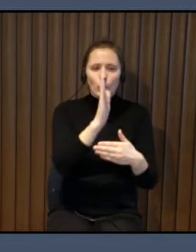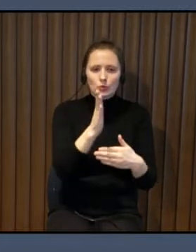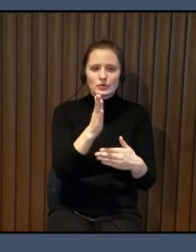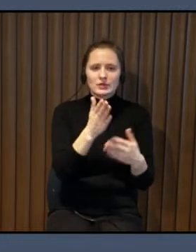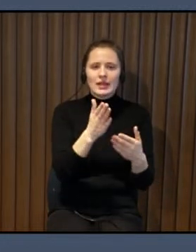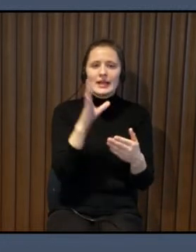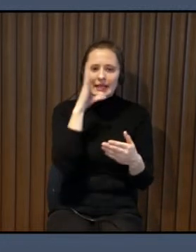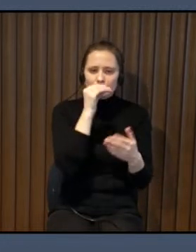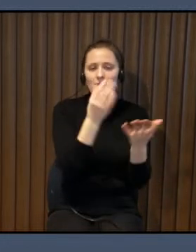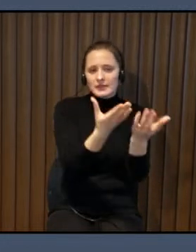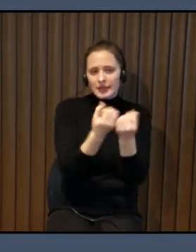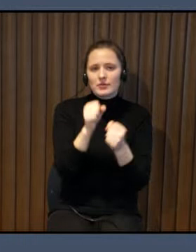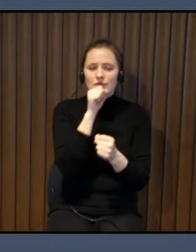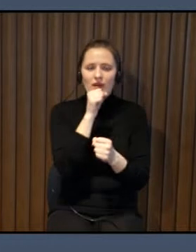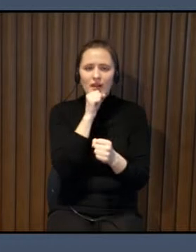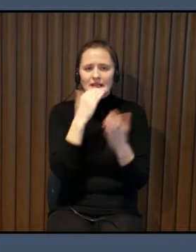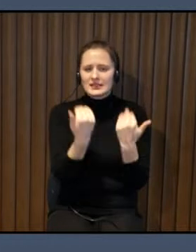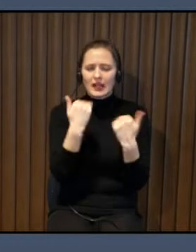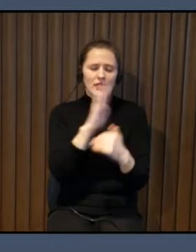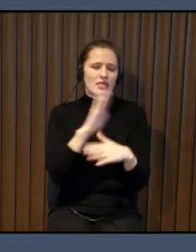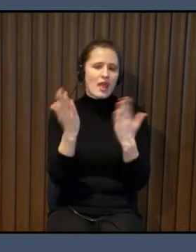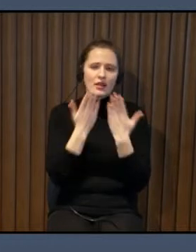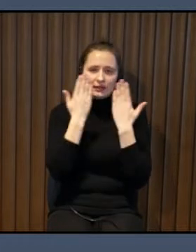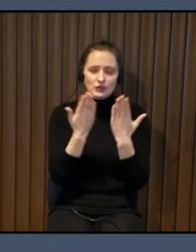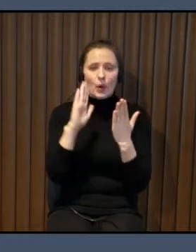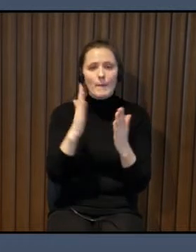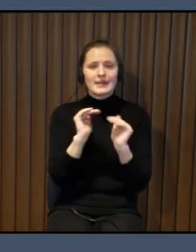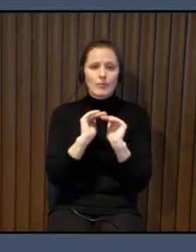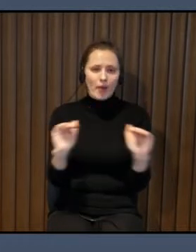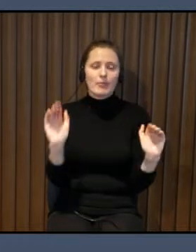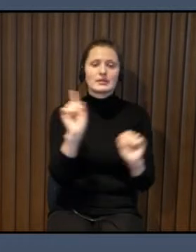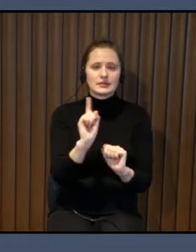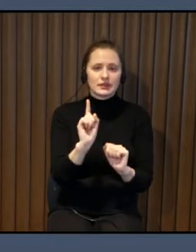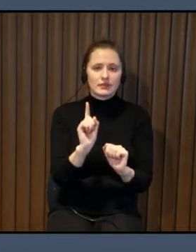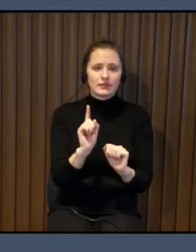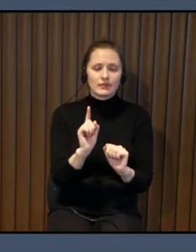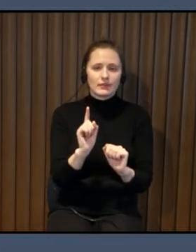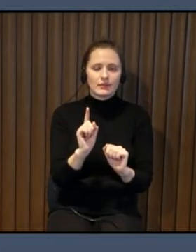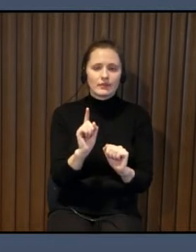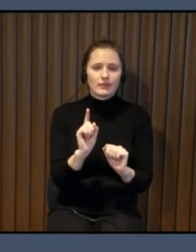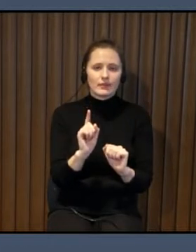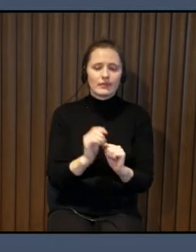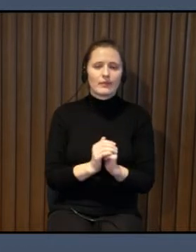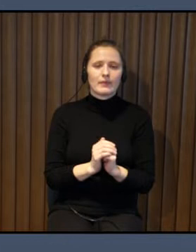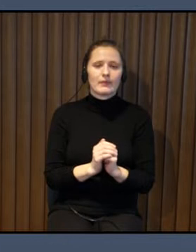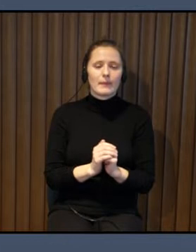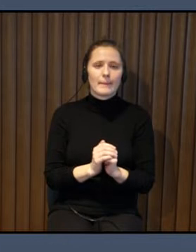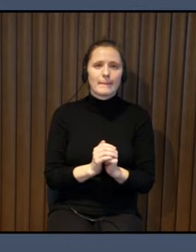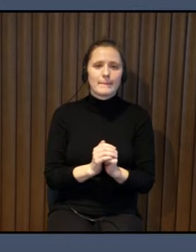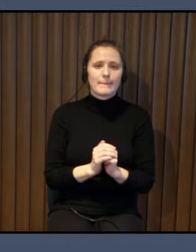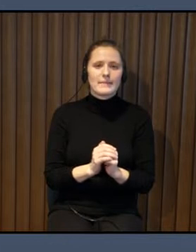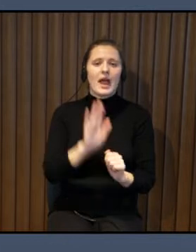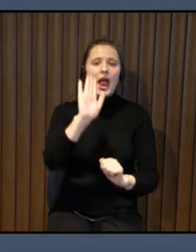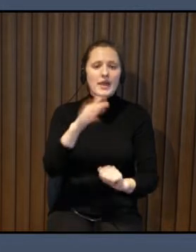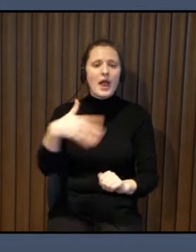13 principles. I believe that this presentation is going to be available for you in the future as well, so I'm not going to read